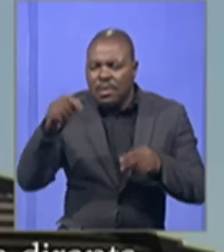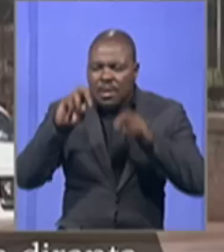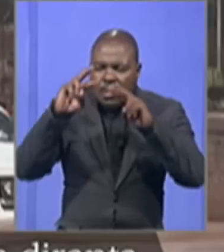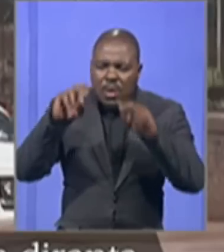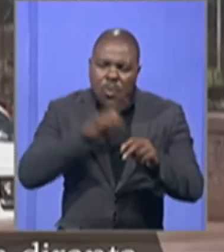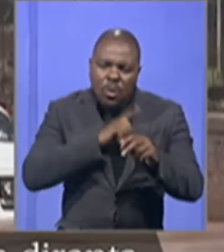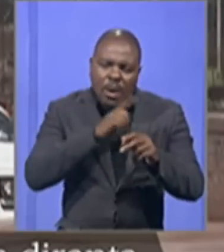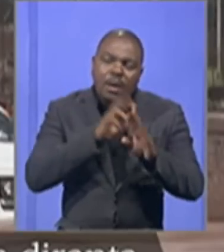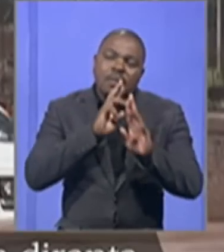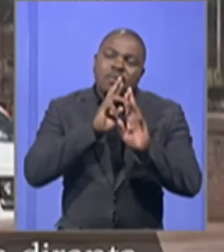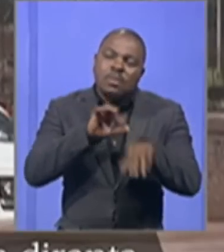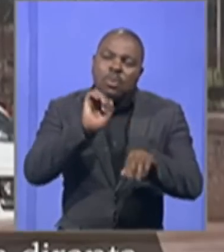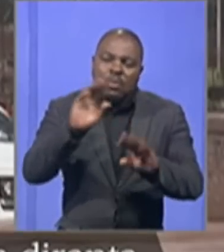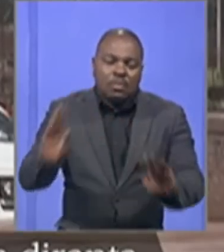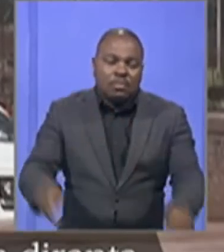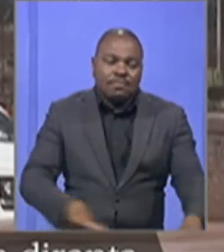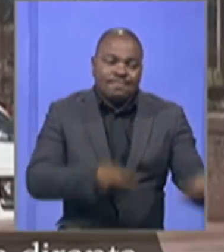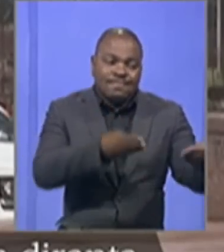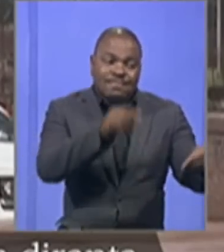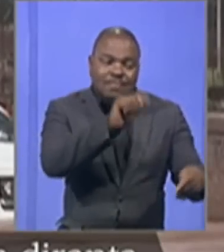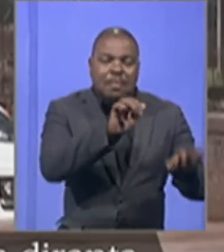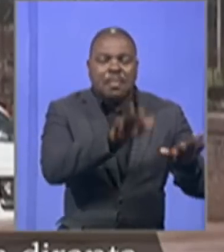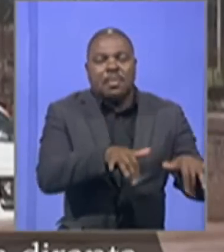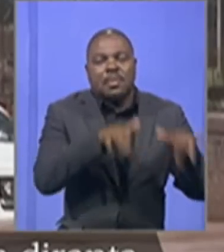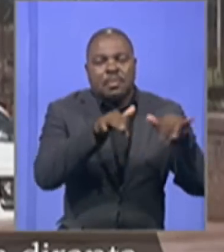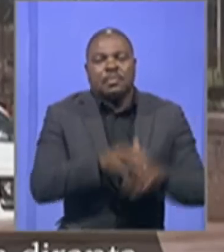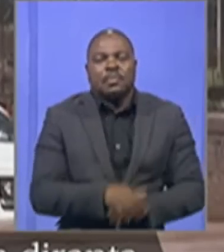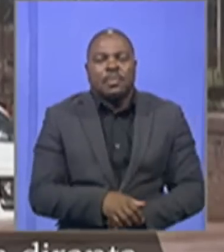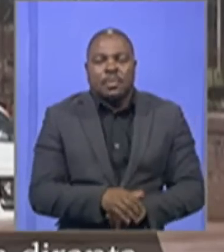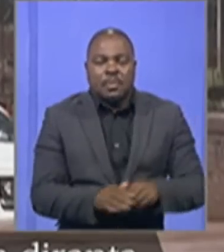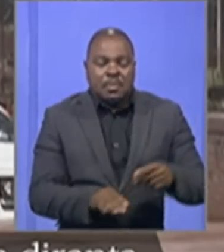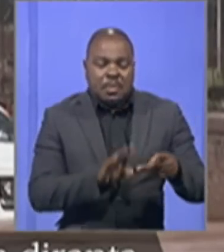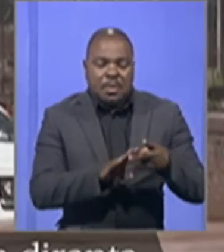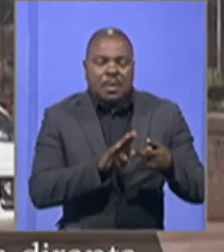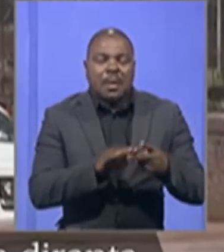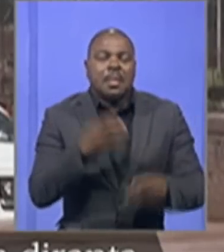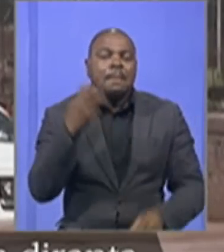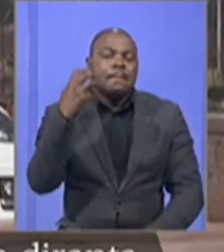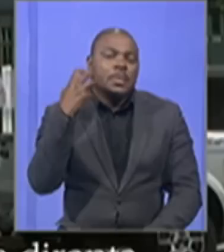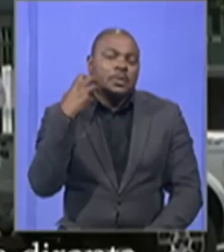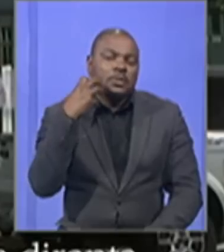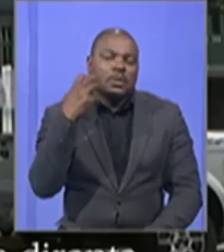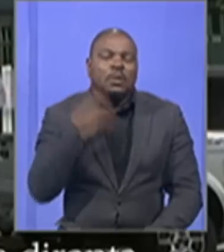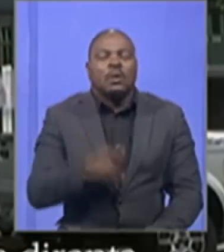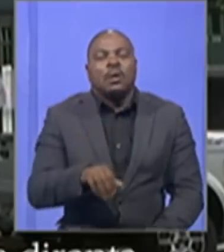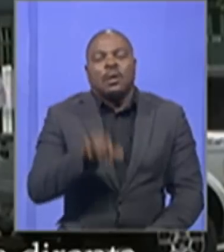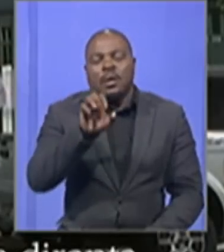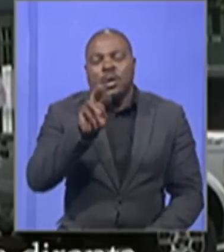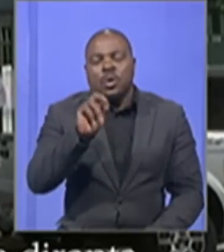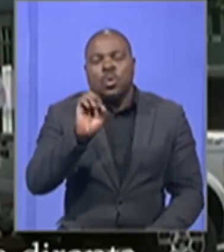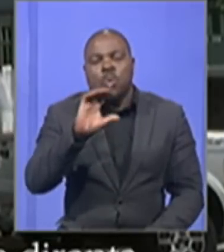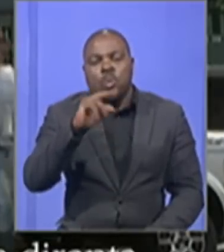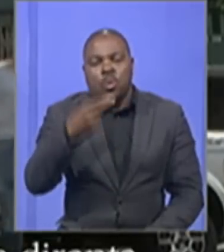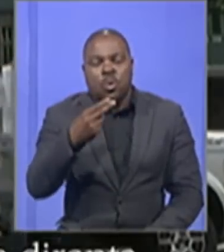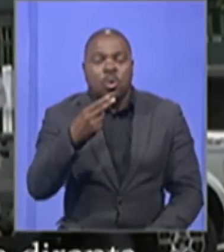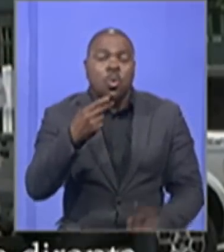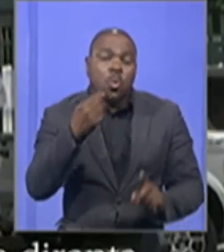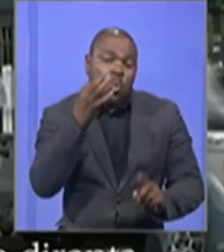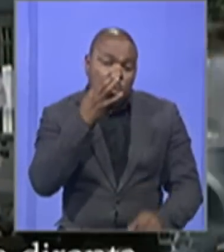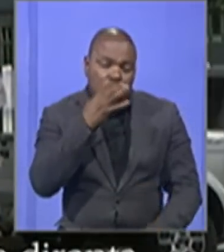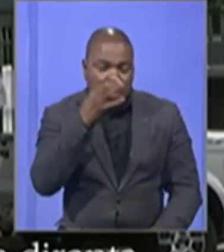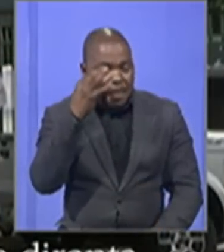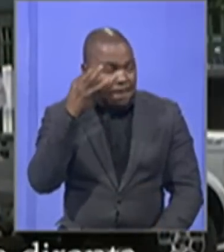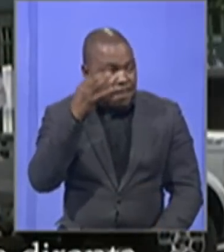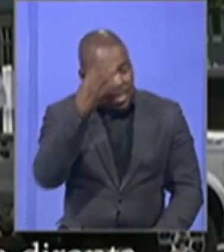ya bona e tla be tekwa parlamenteng. Karabelong ya hae e ngotsweng letona Inoko Godongwana o ile a hlalosa hore mmuso o kolota